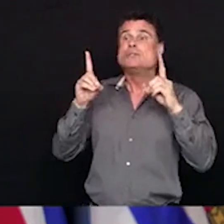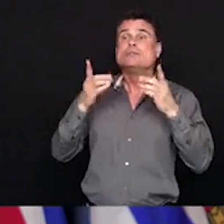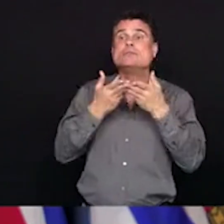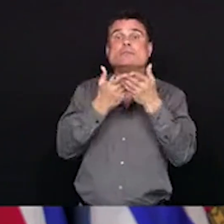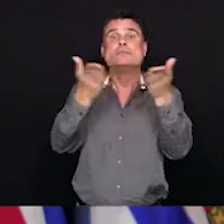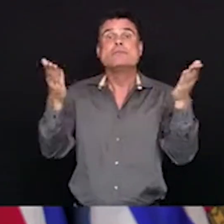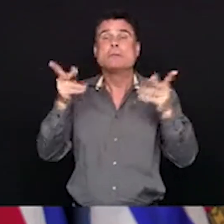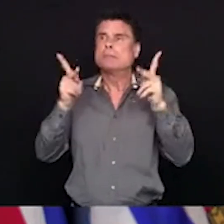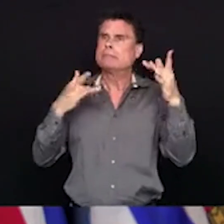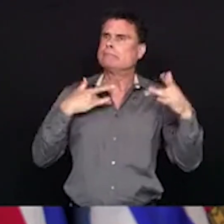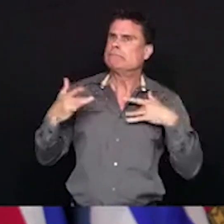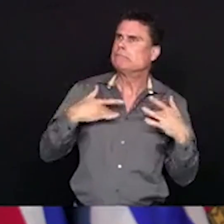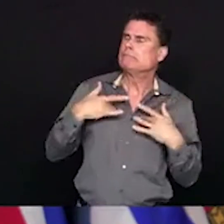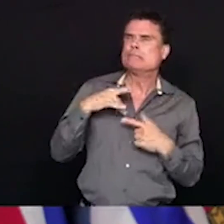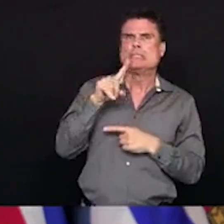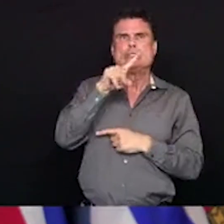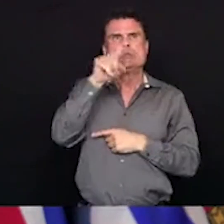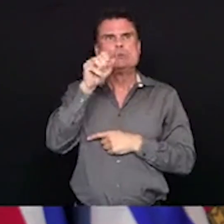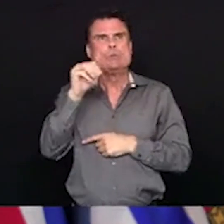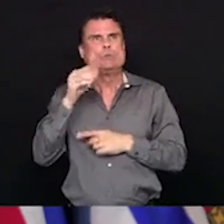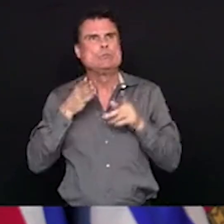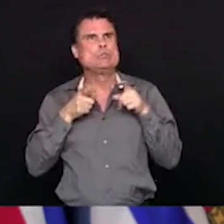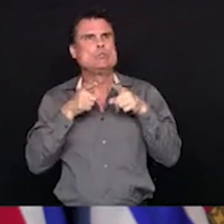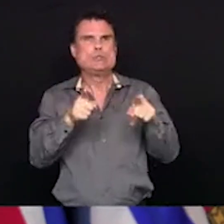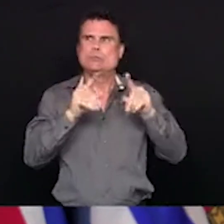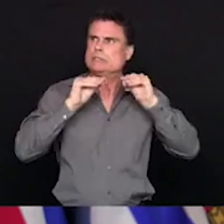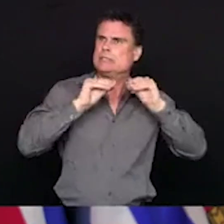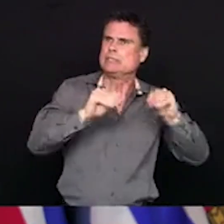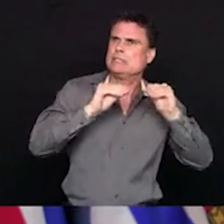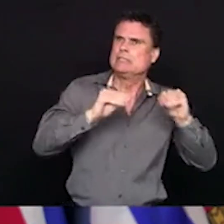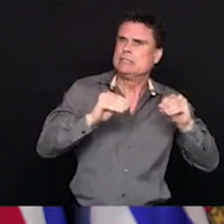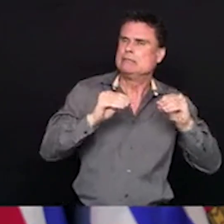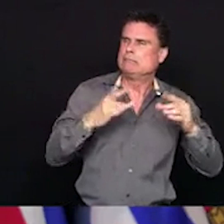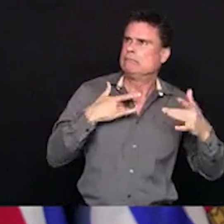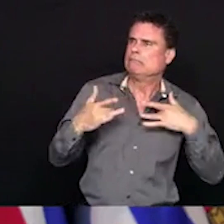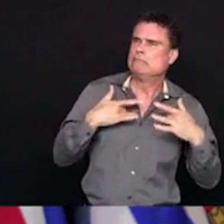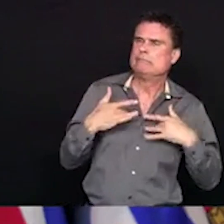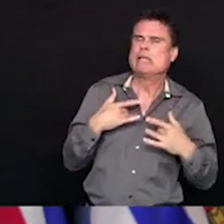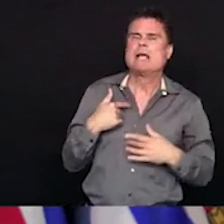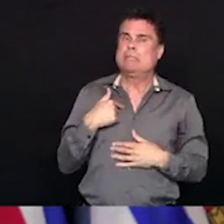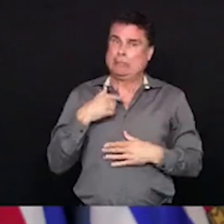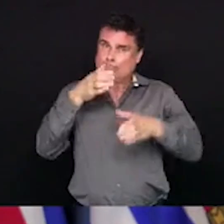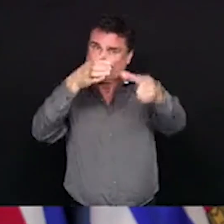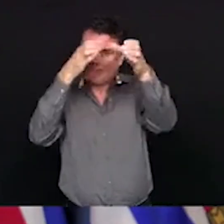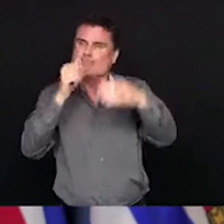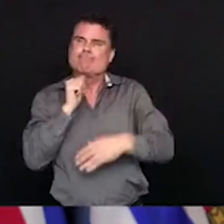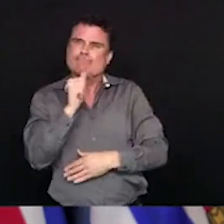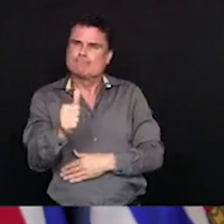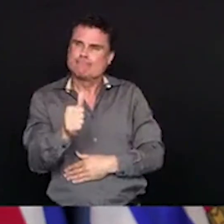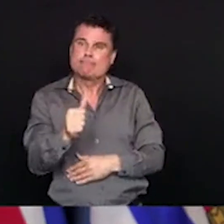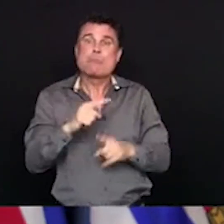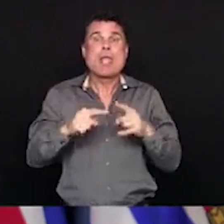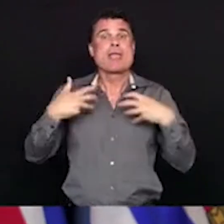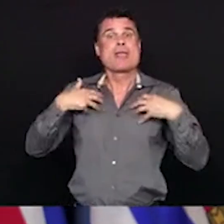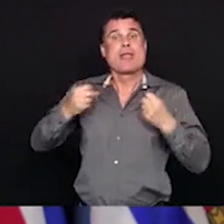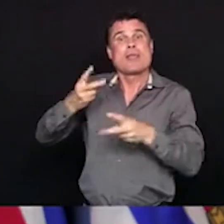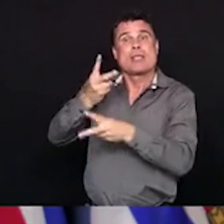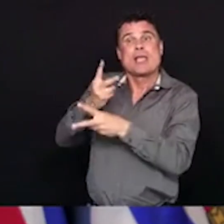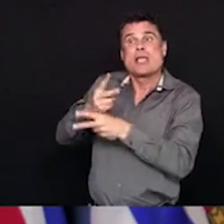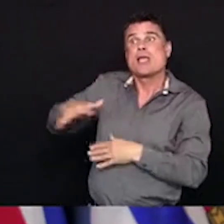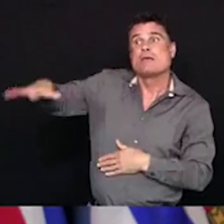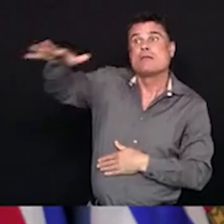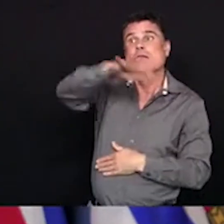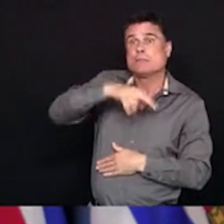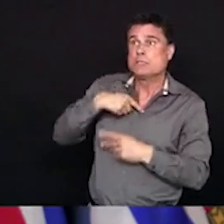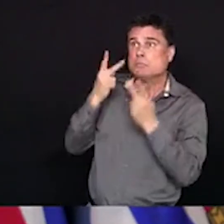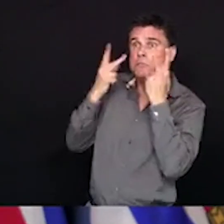in terms of virtual care, I think we're seeing some success, and I think we're going to take the learnings of this